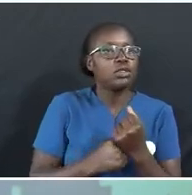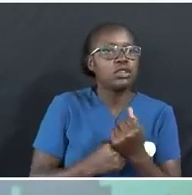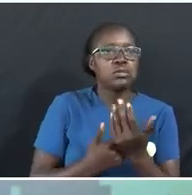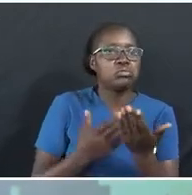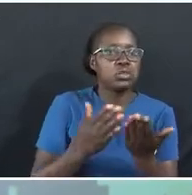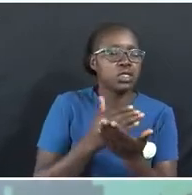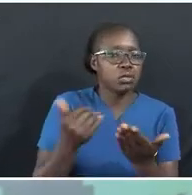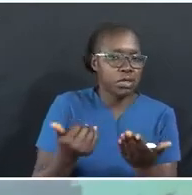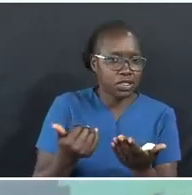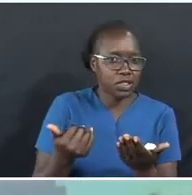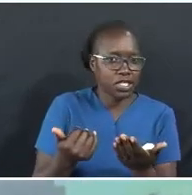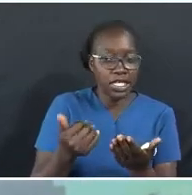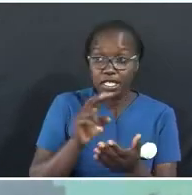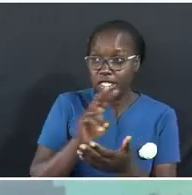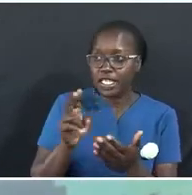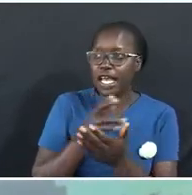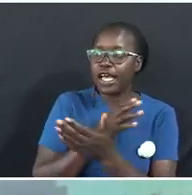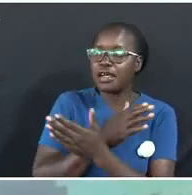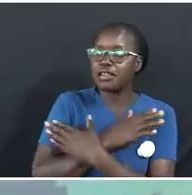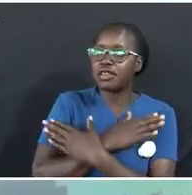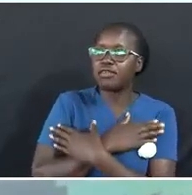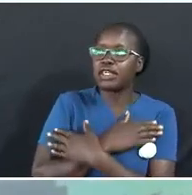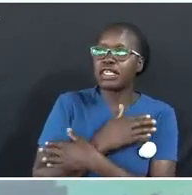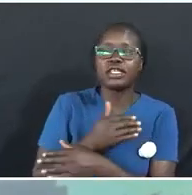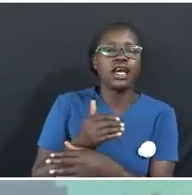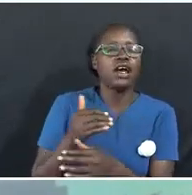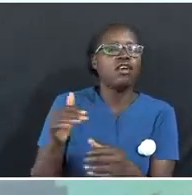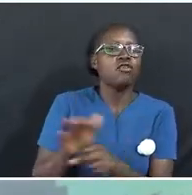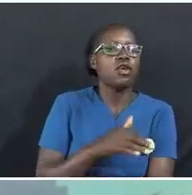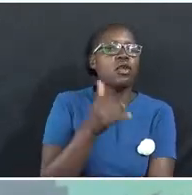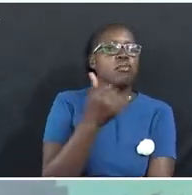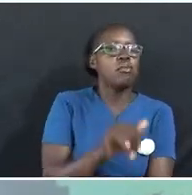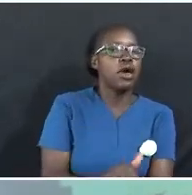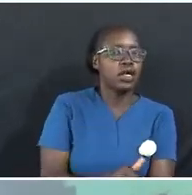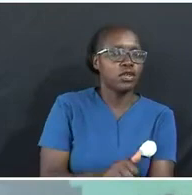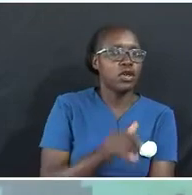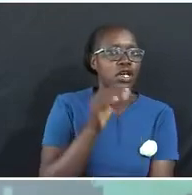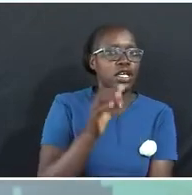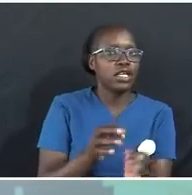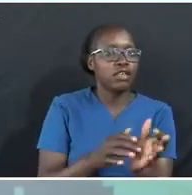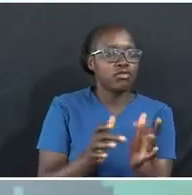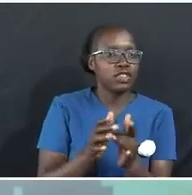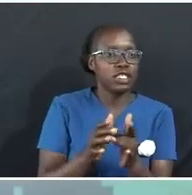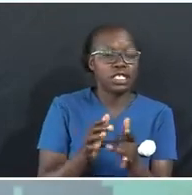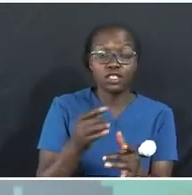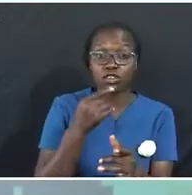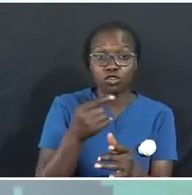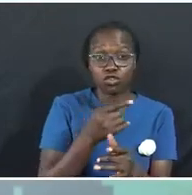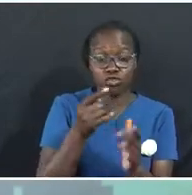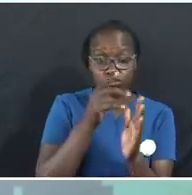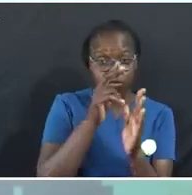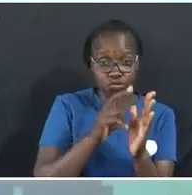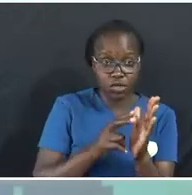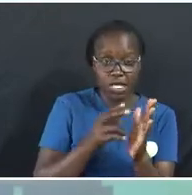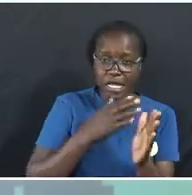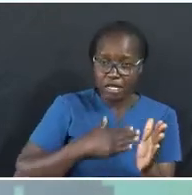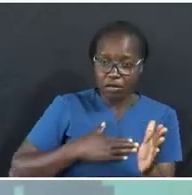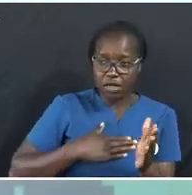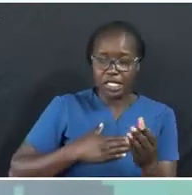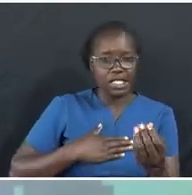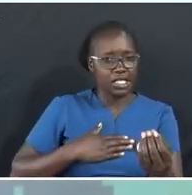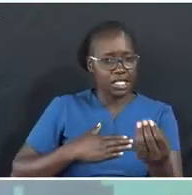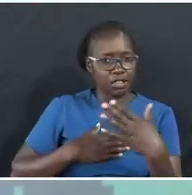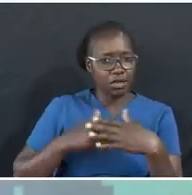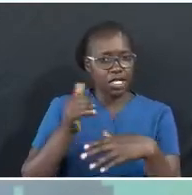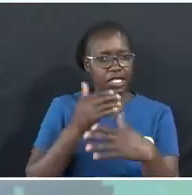it, see, the friendship is not yet complete. If Jesus has ever told you, please, give me the offering